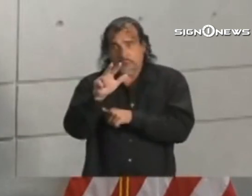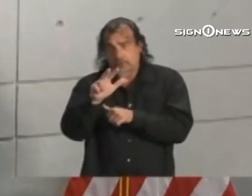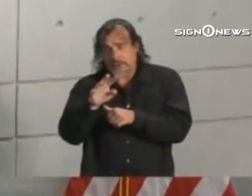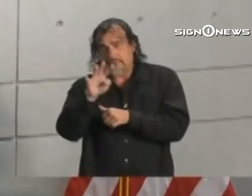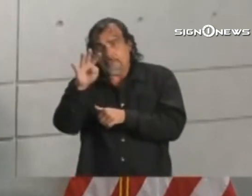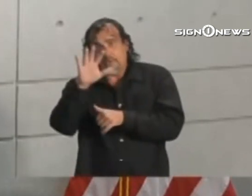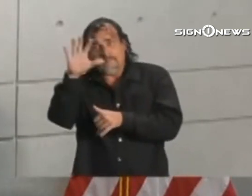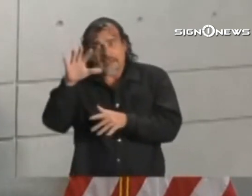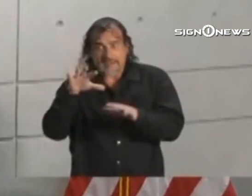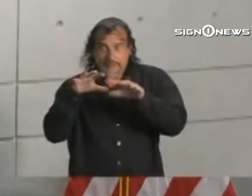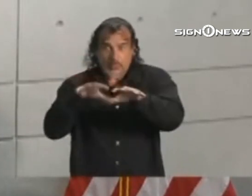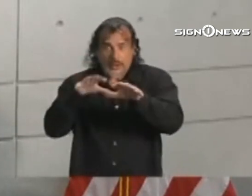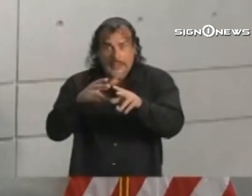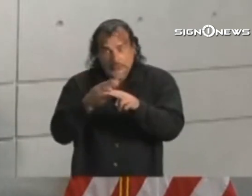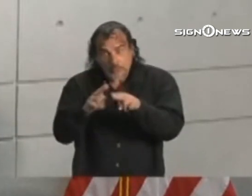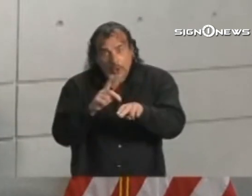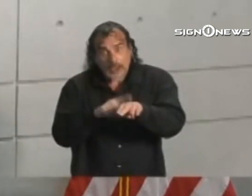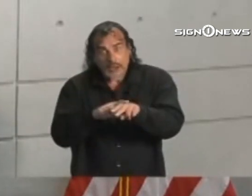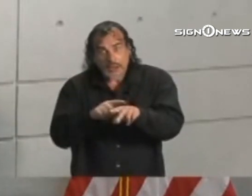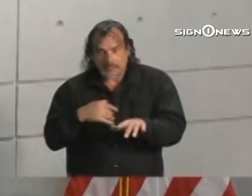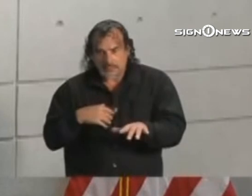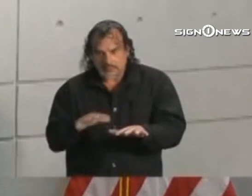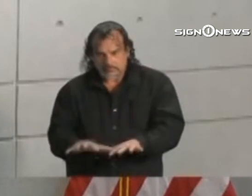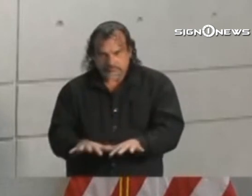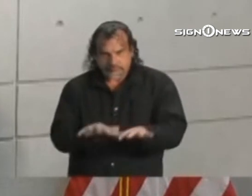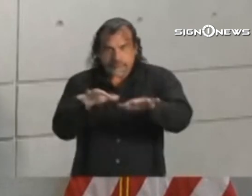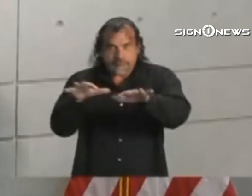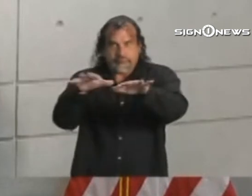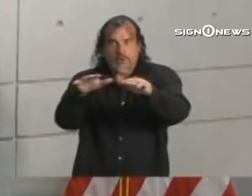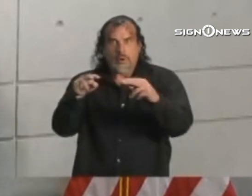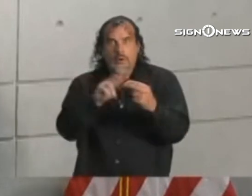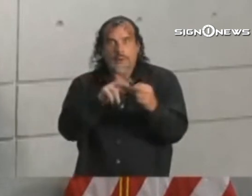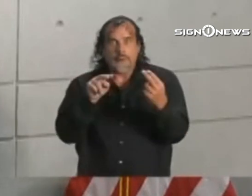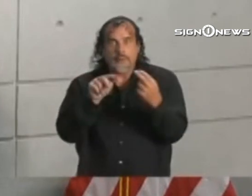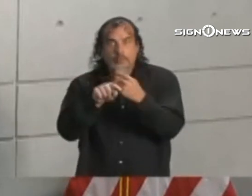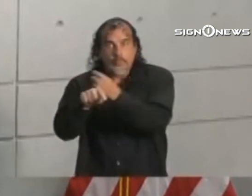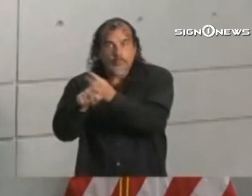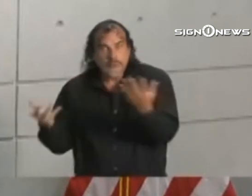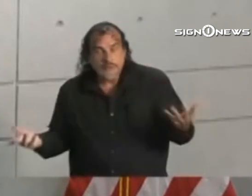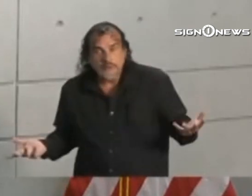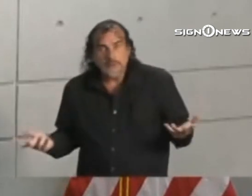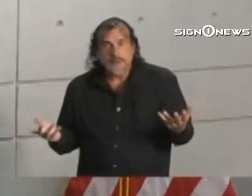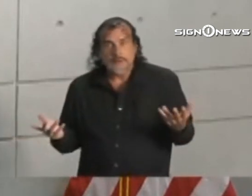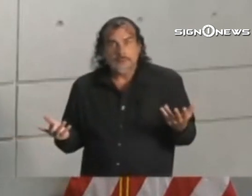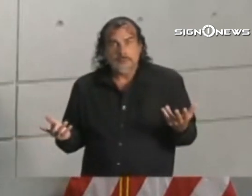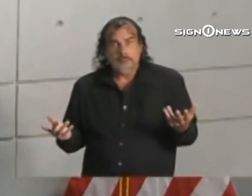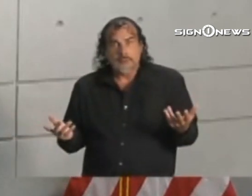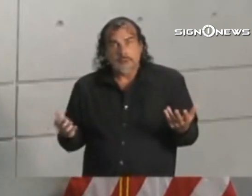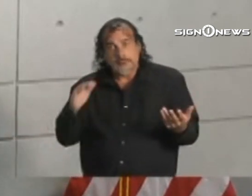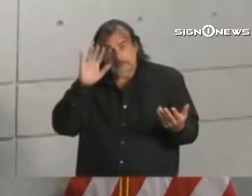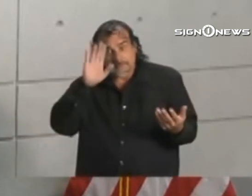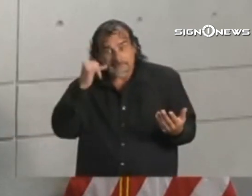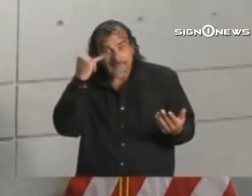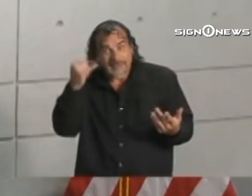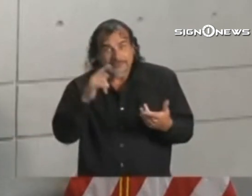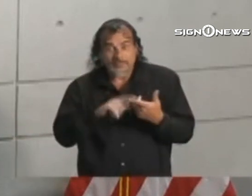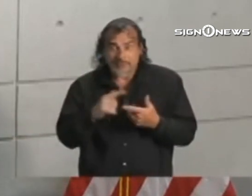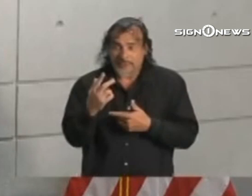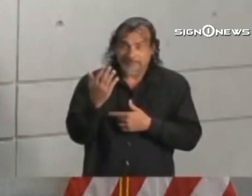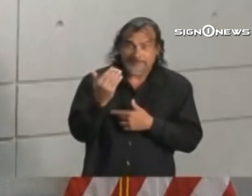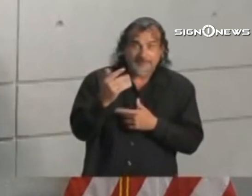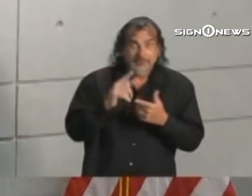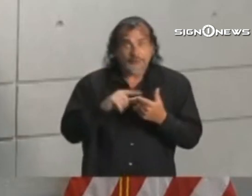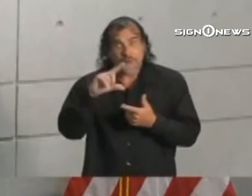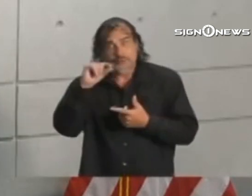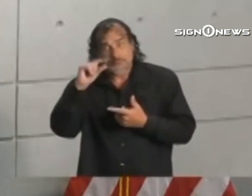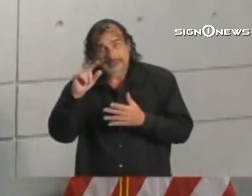over a short period of time leads to significant flooding issues. You can imagine what 15 to 20 inches over a 24-hour